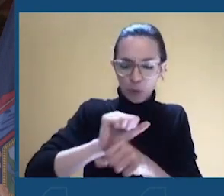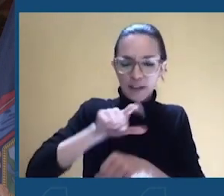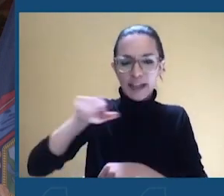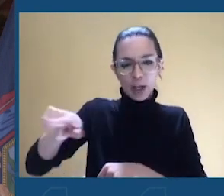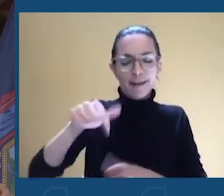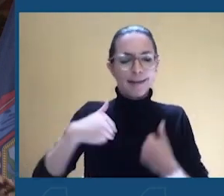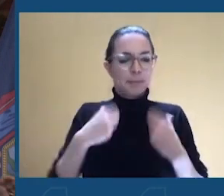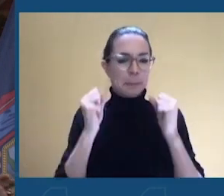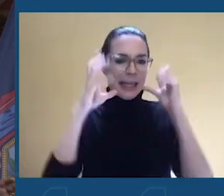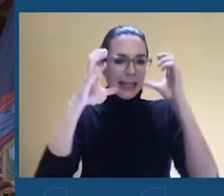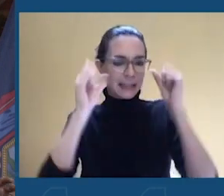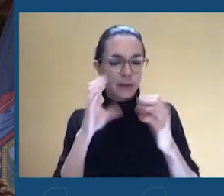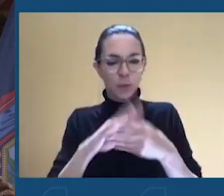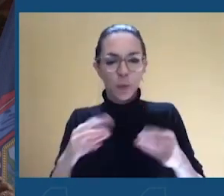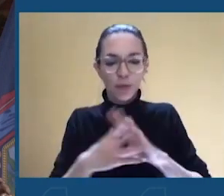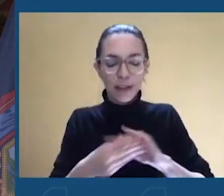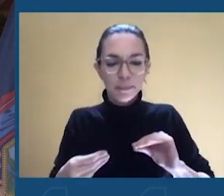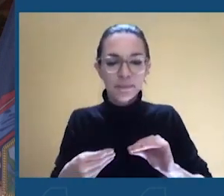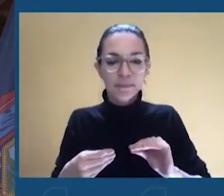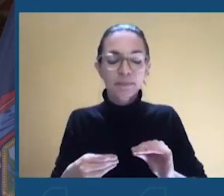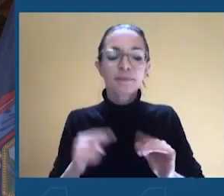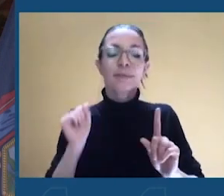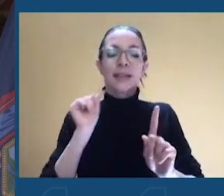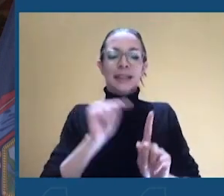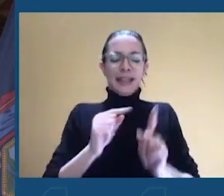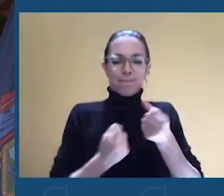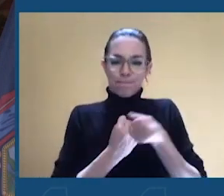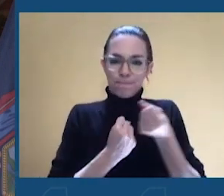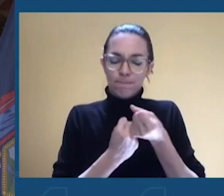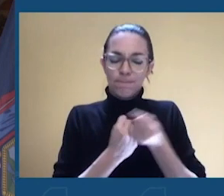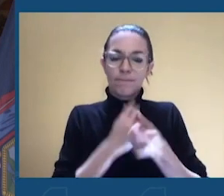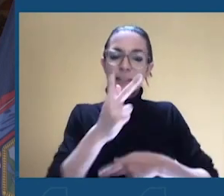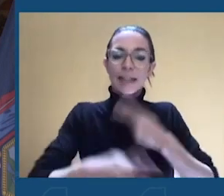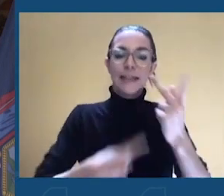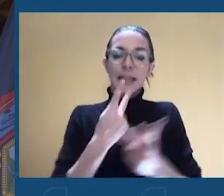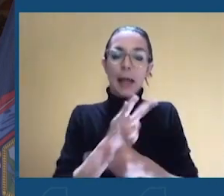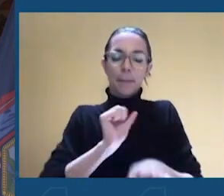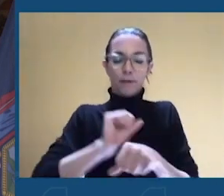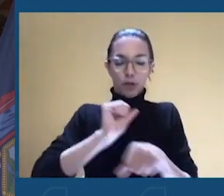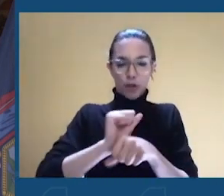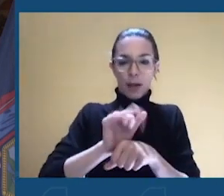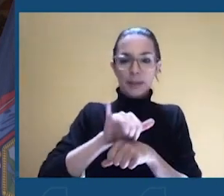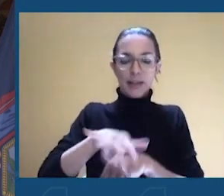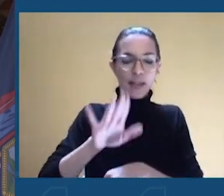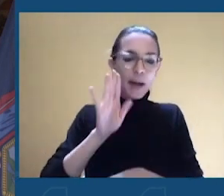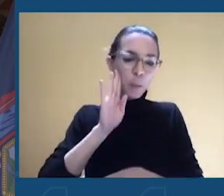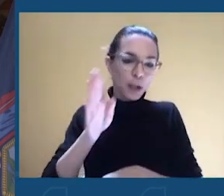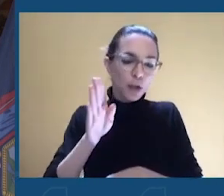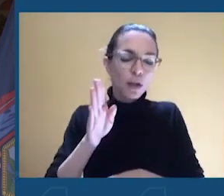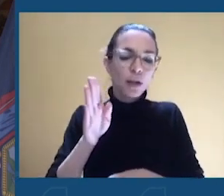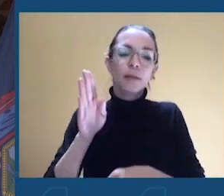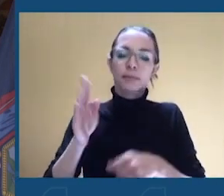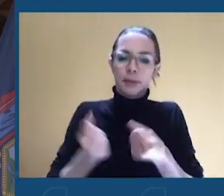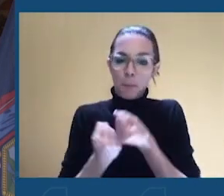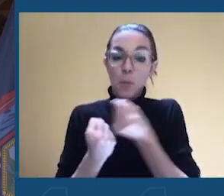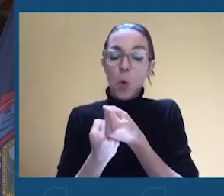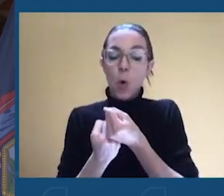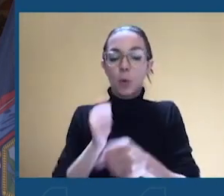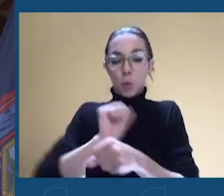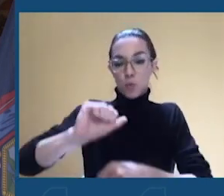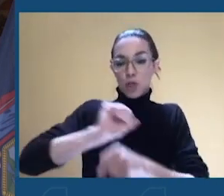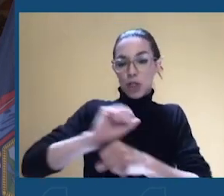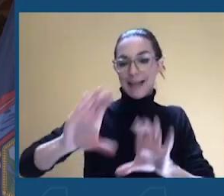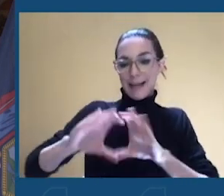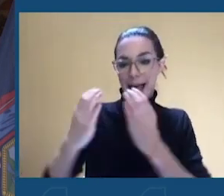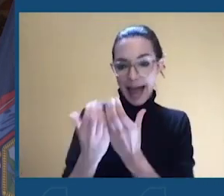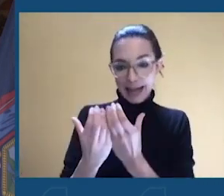story. He's watched the type of jobs that provided a path to the middle class disappear, like many communities, like the community